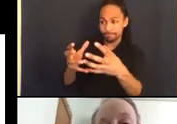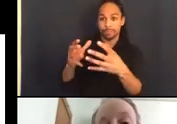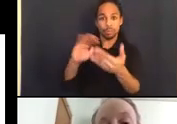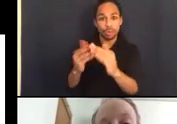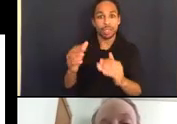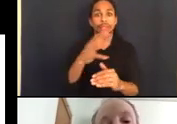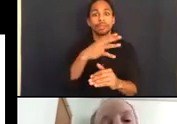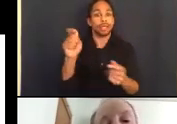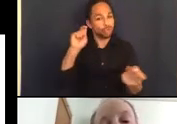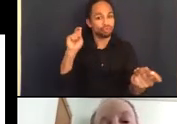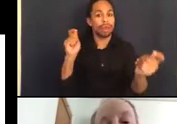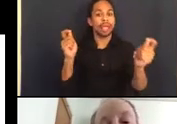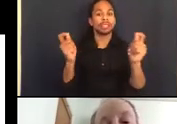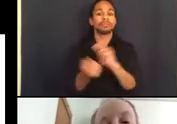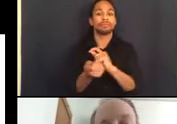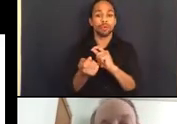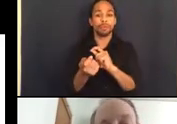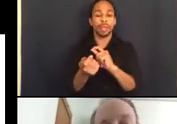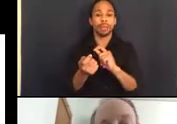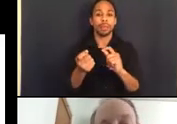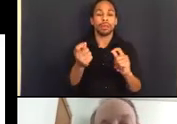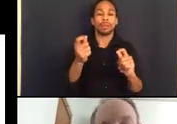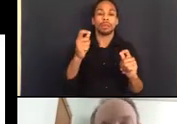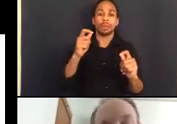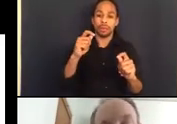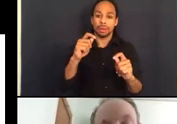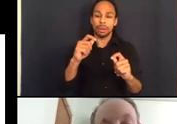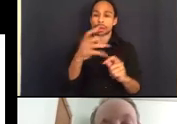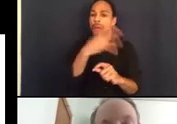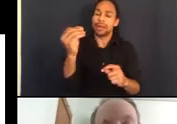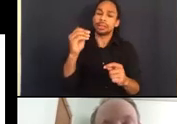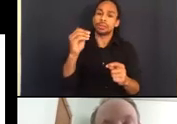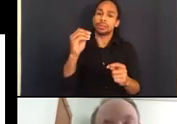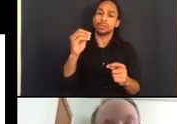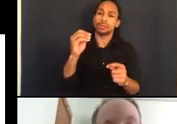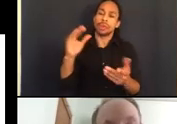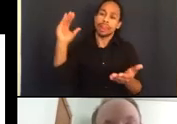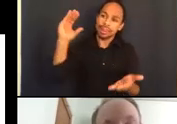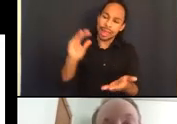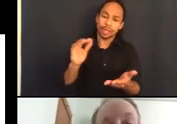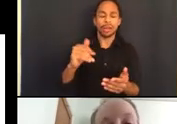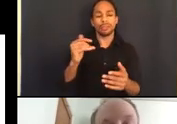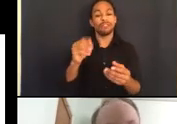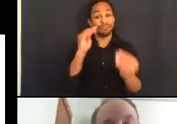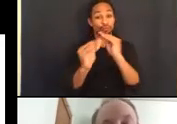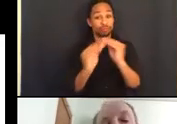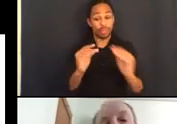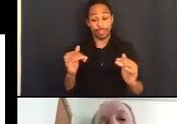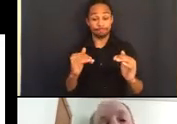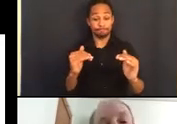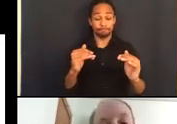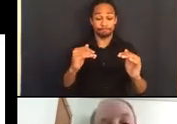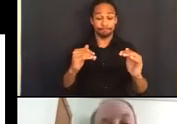the MIC while alleviating the health burden of social injustice, environmental